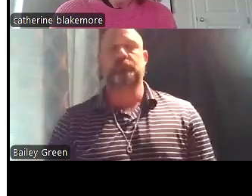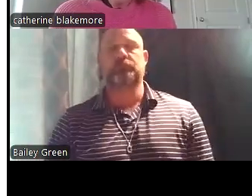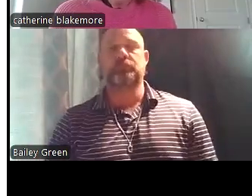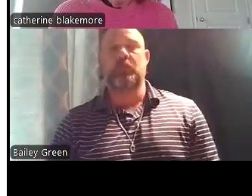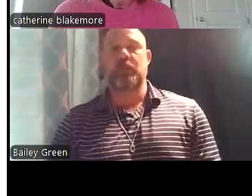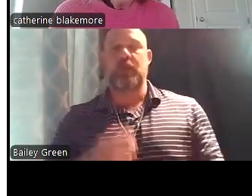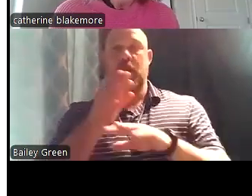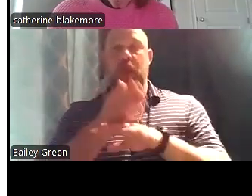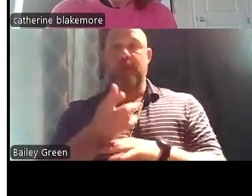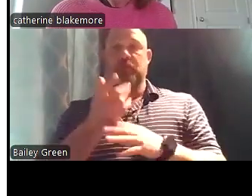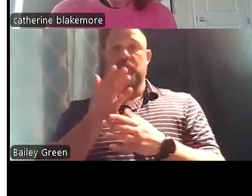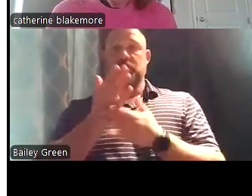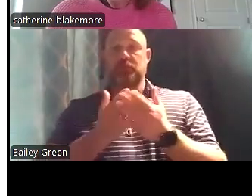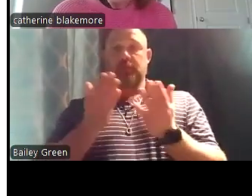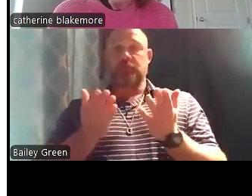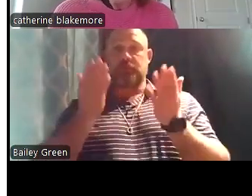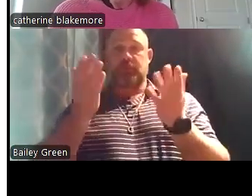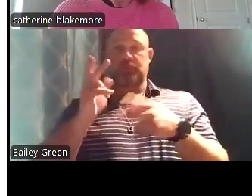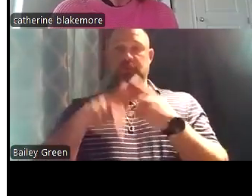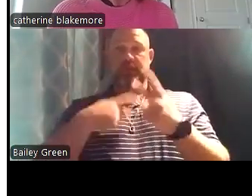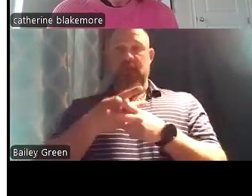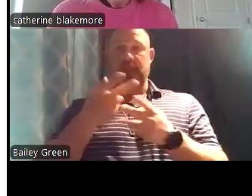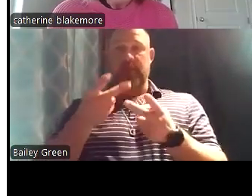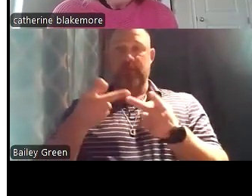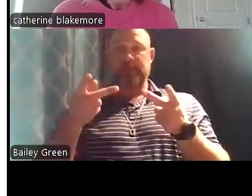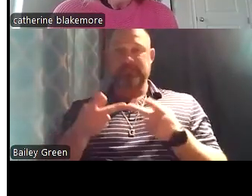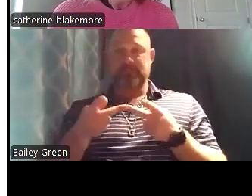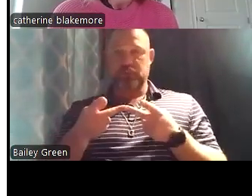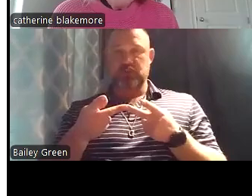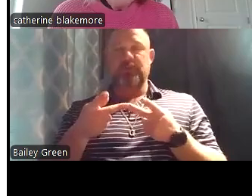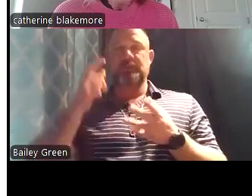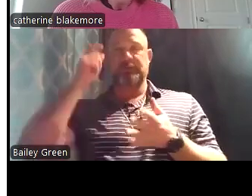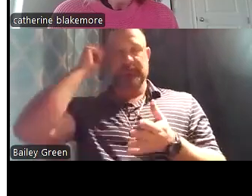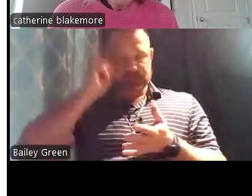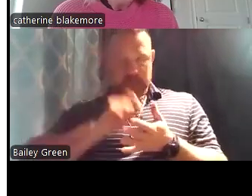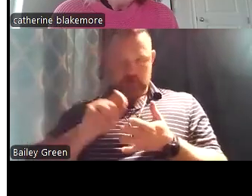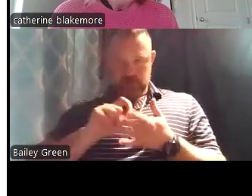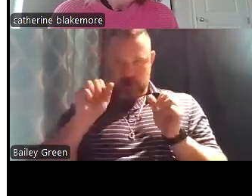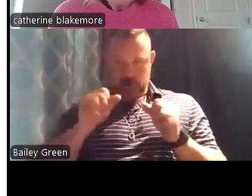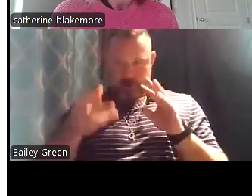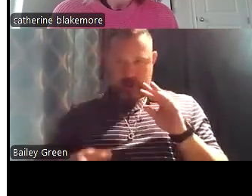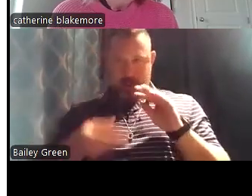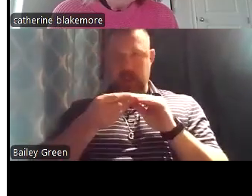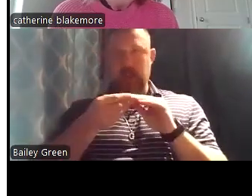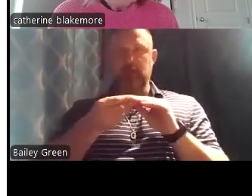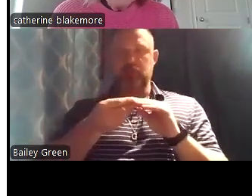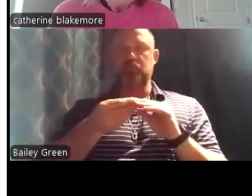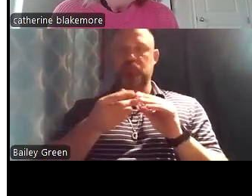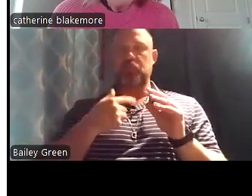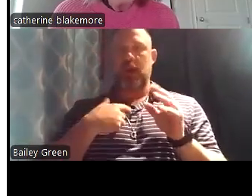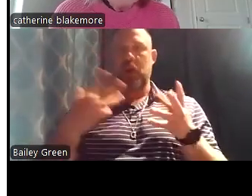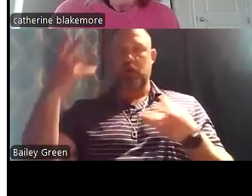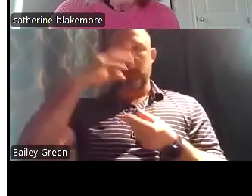suggestions of the kinds of positions that the secretary could add to our bylaws, to our